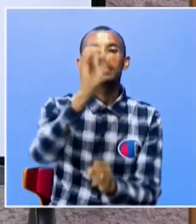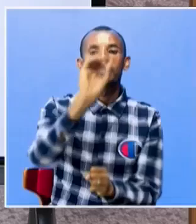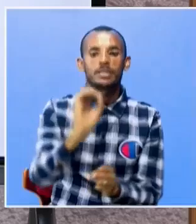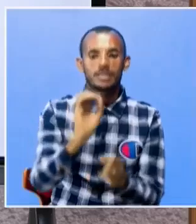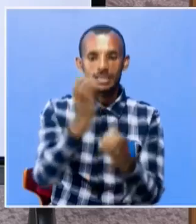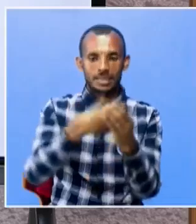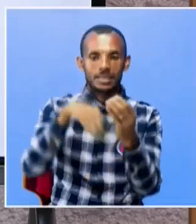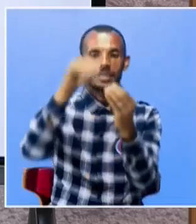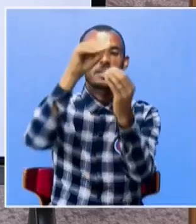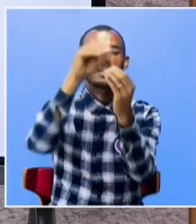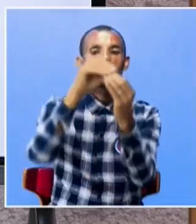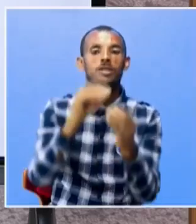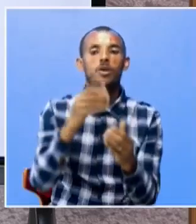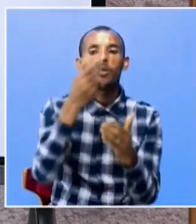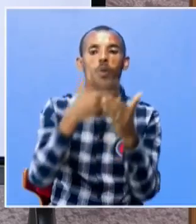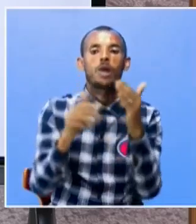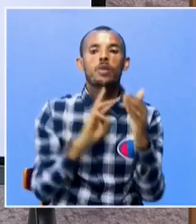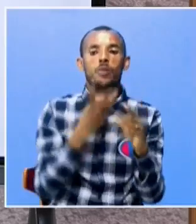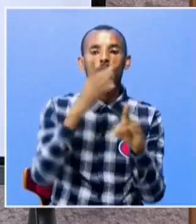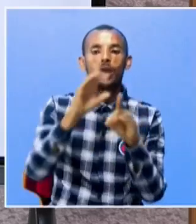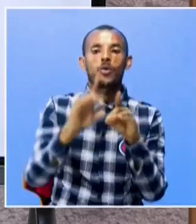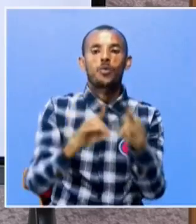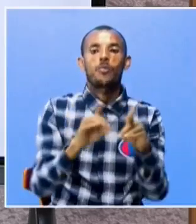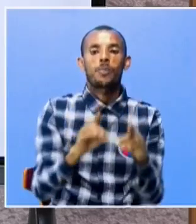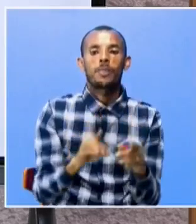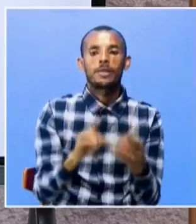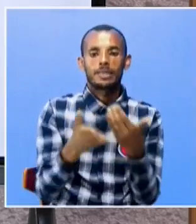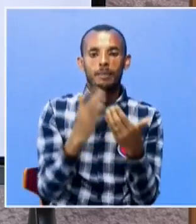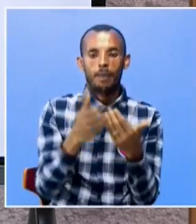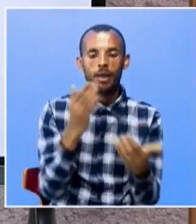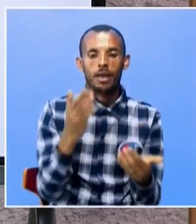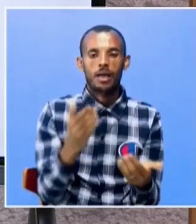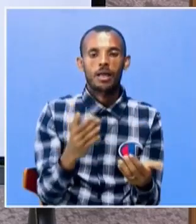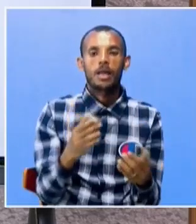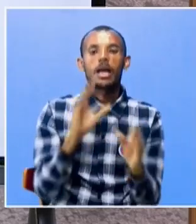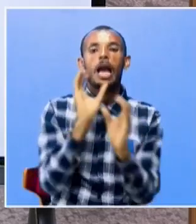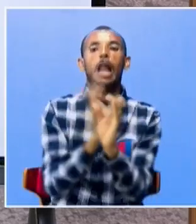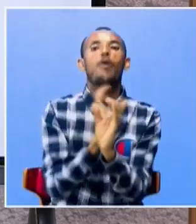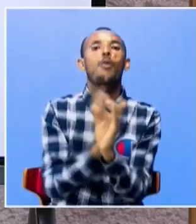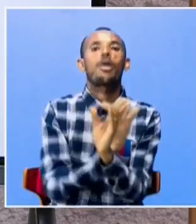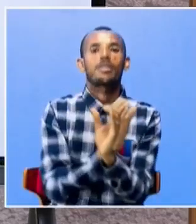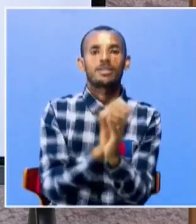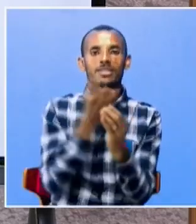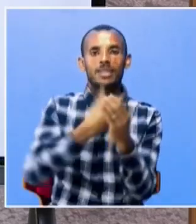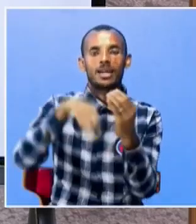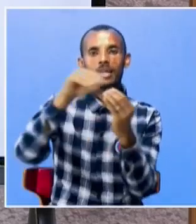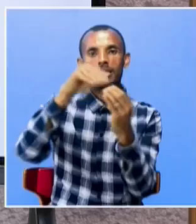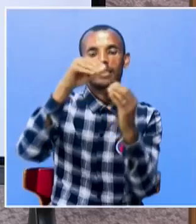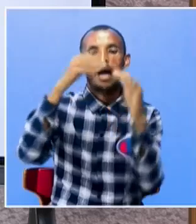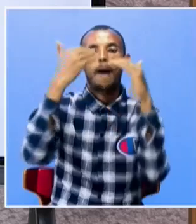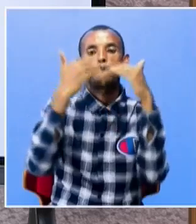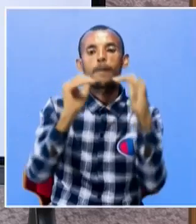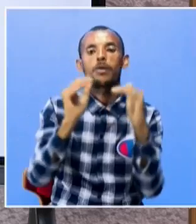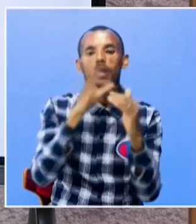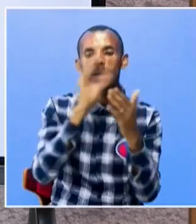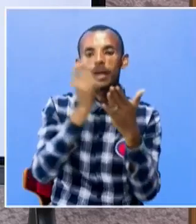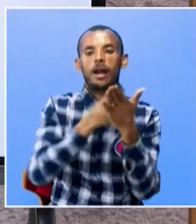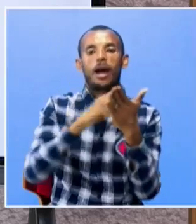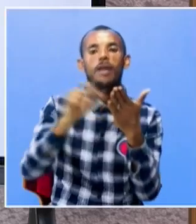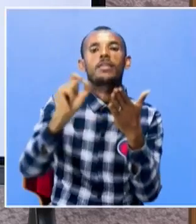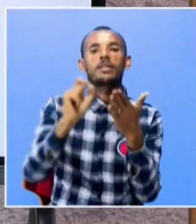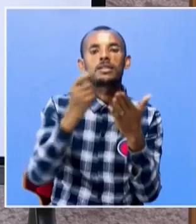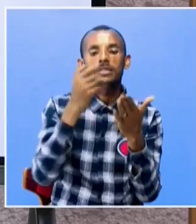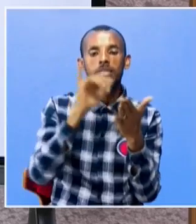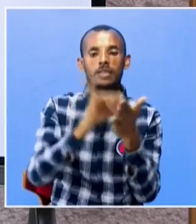increase, what you do is simply calculate the increased amount and write that